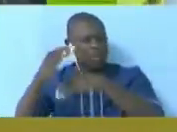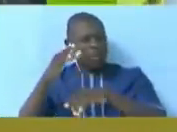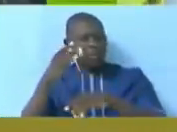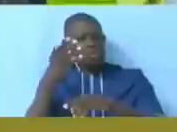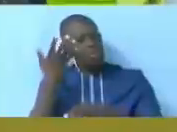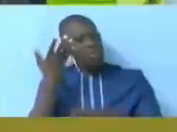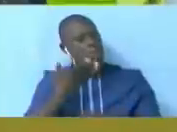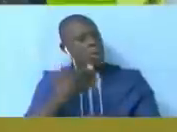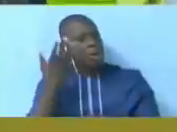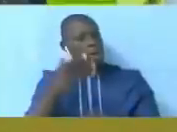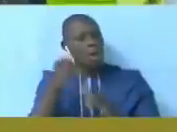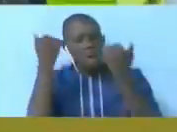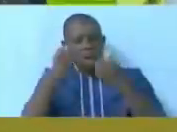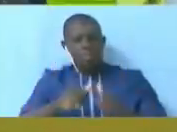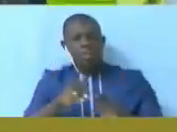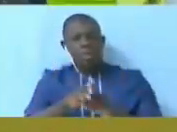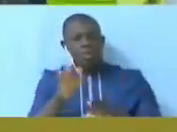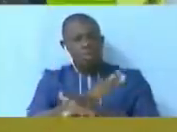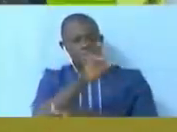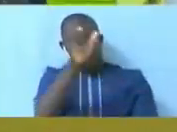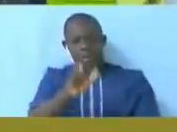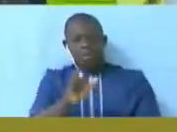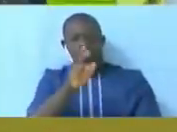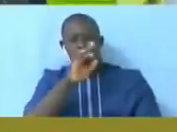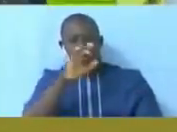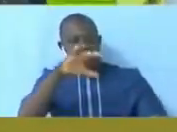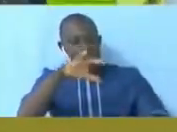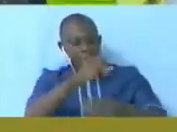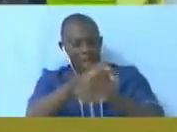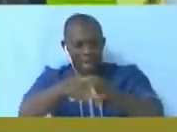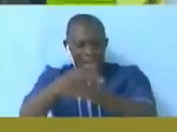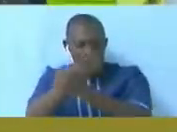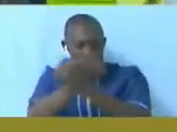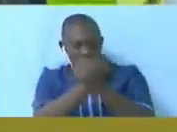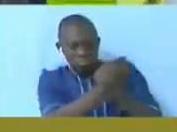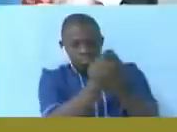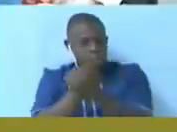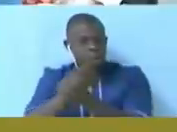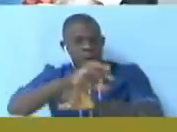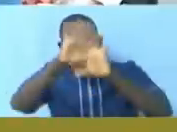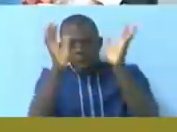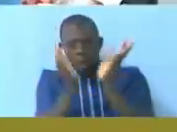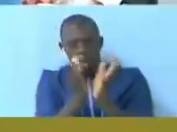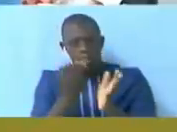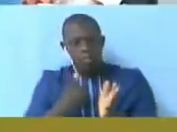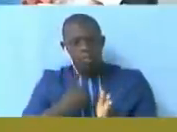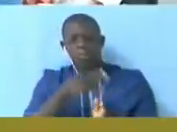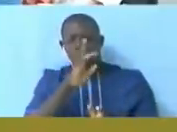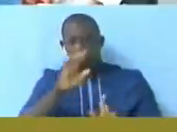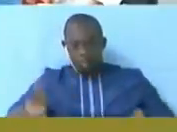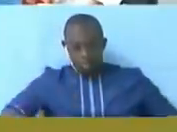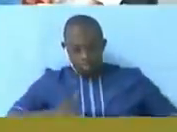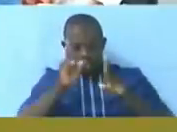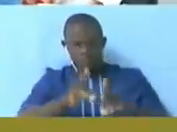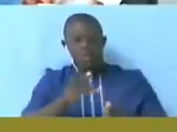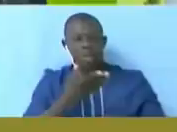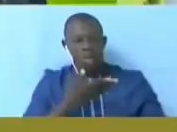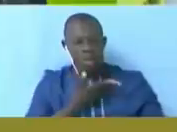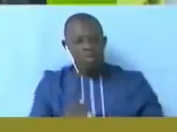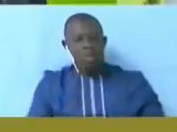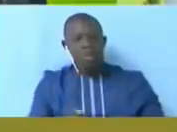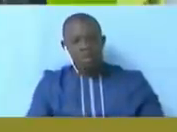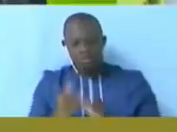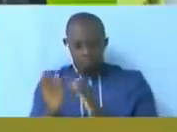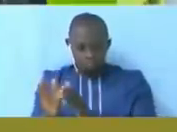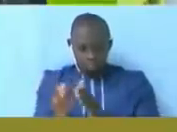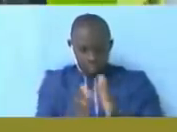kuoldi abekiri ne. It was Jesus who arrested all the people involved. Jesus la mote me yalon ko atele ni molbe muta men yalon ko e dabe ni kusiva ba. Hearing them